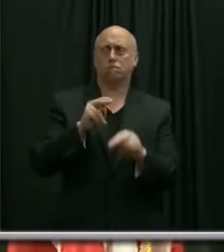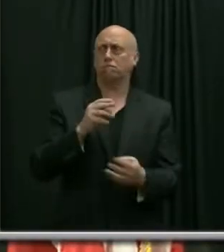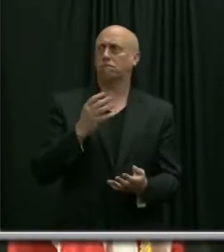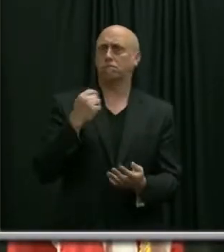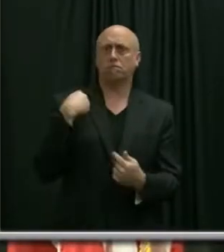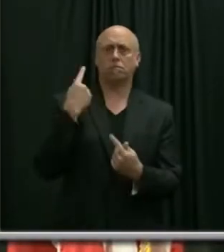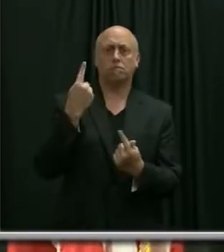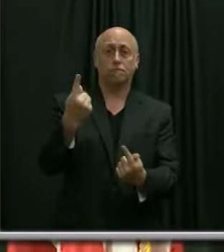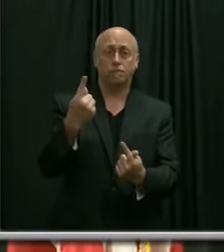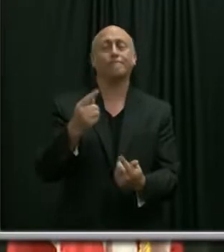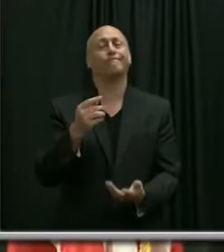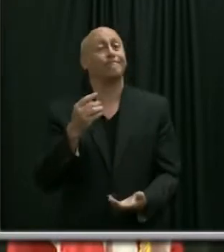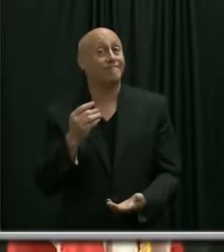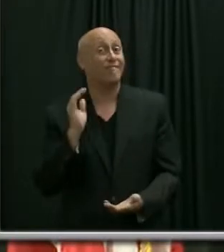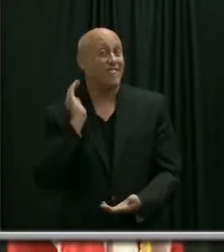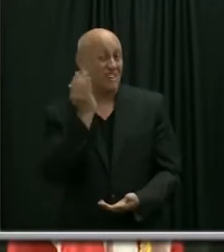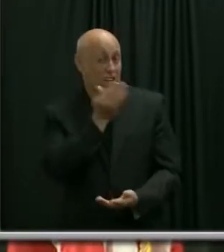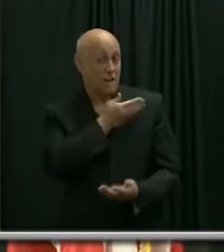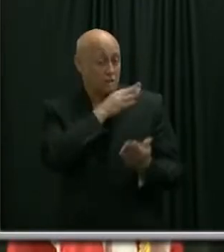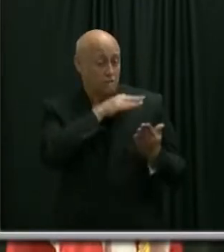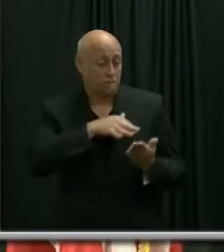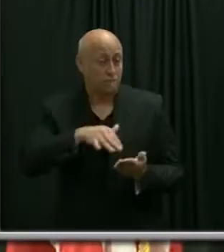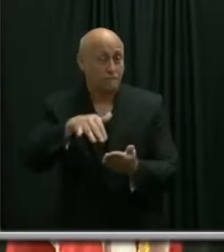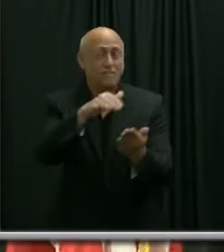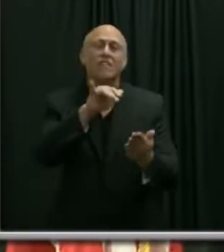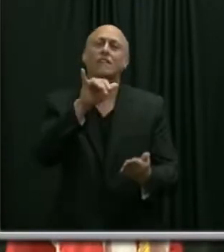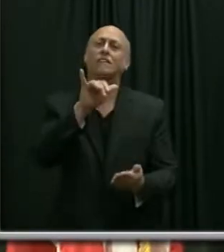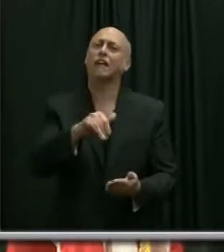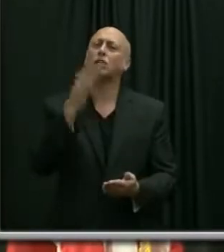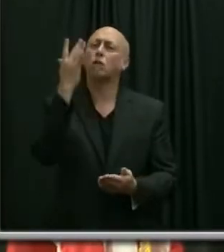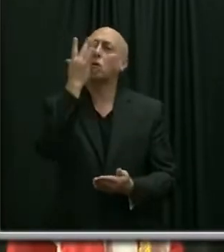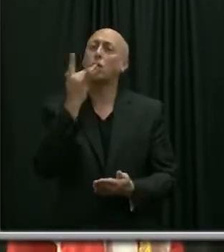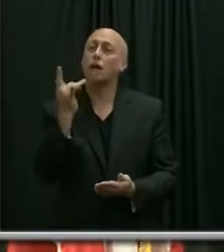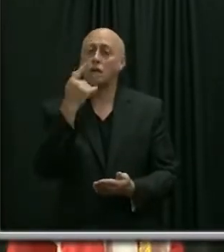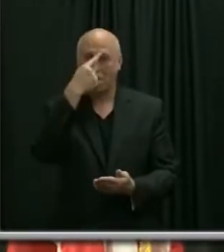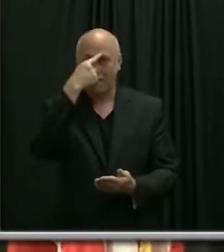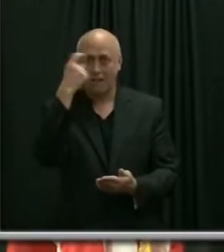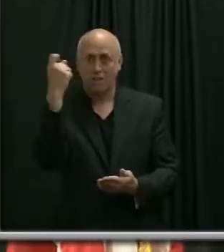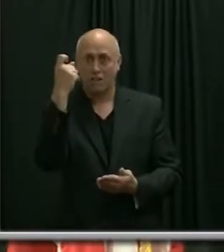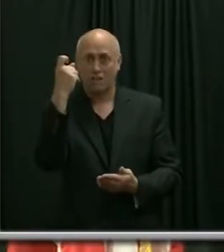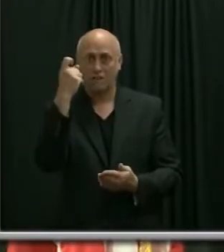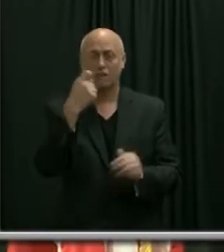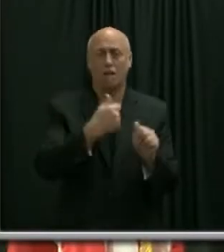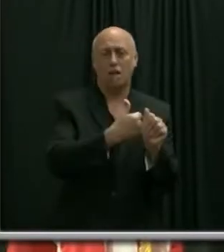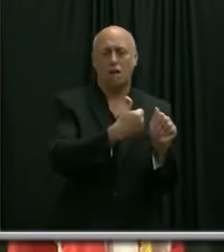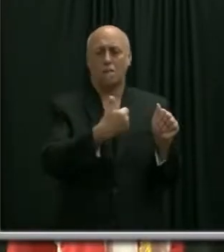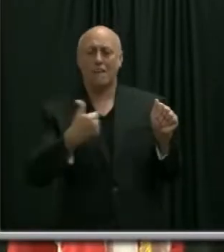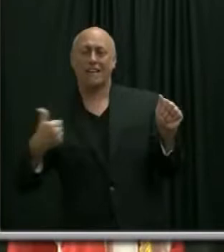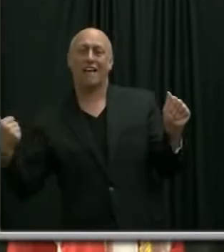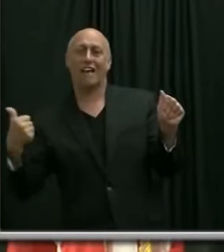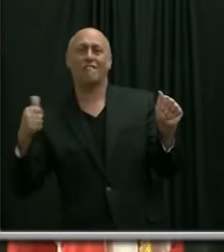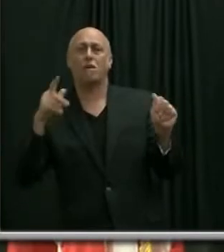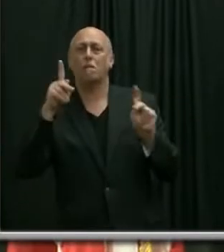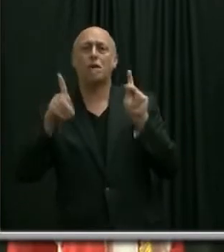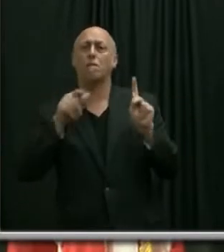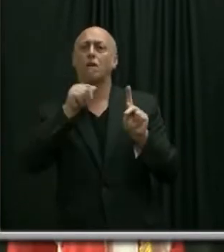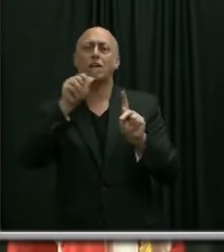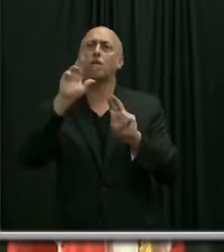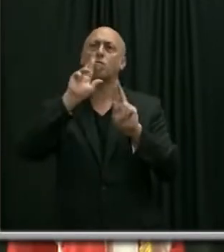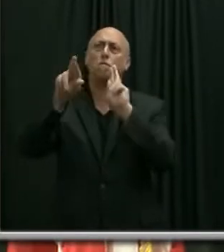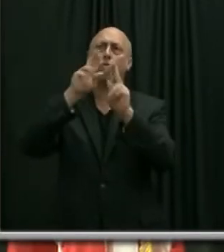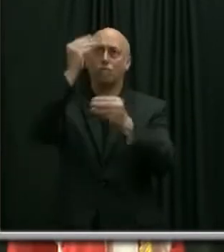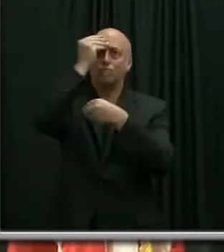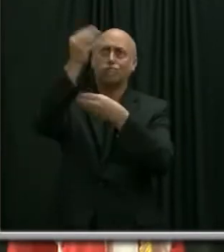far, our epidemiologists tell me that this is partially due to a statewide backlog of cases being reported to local